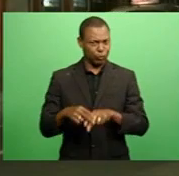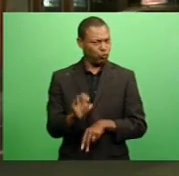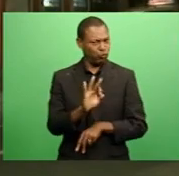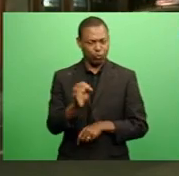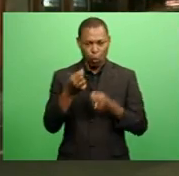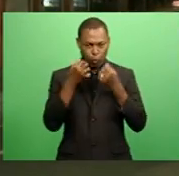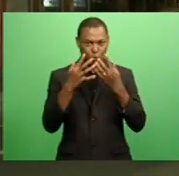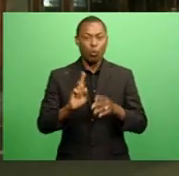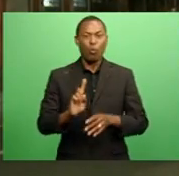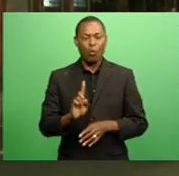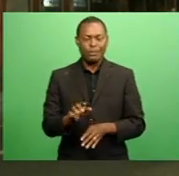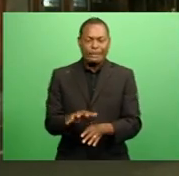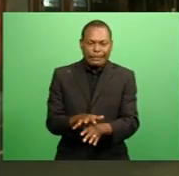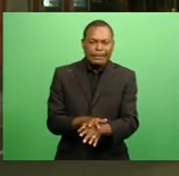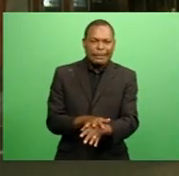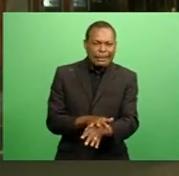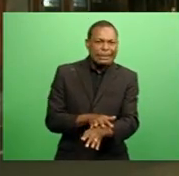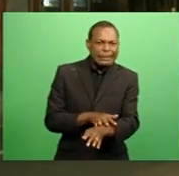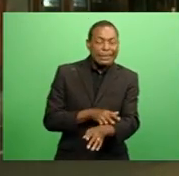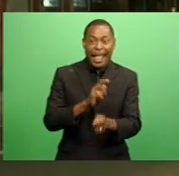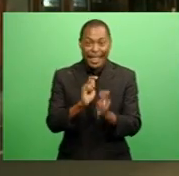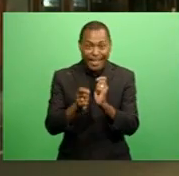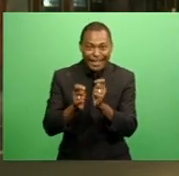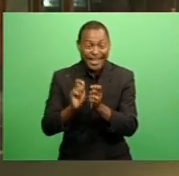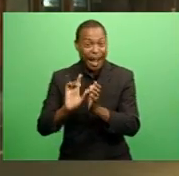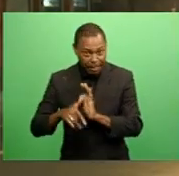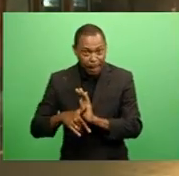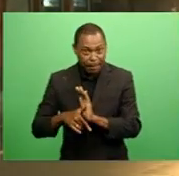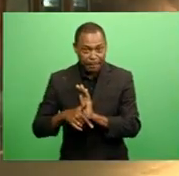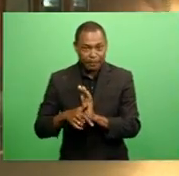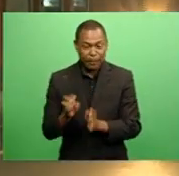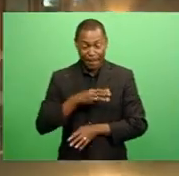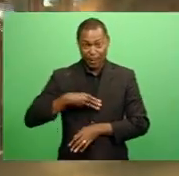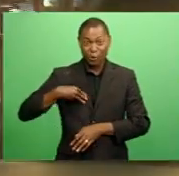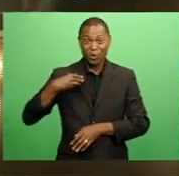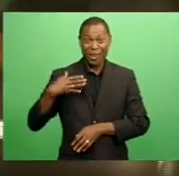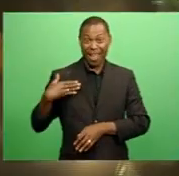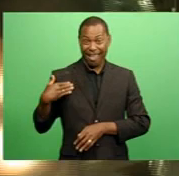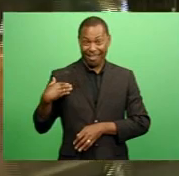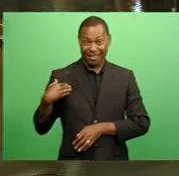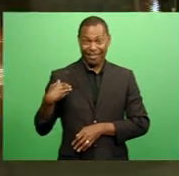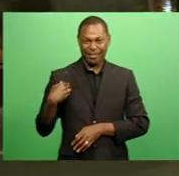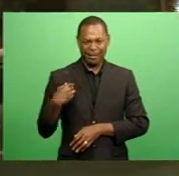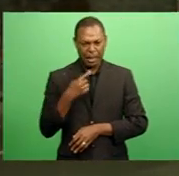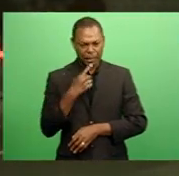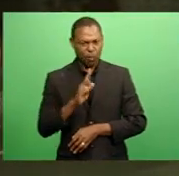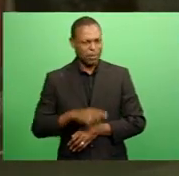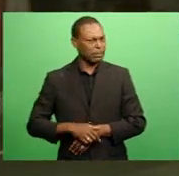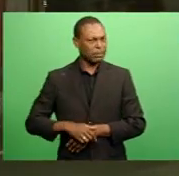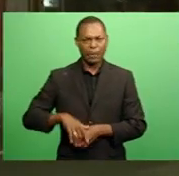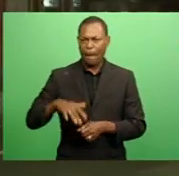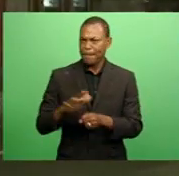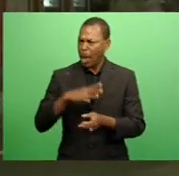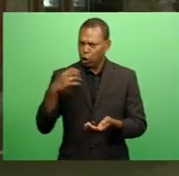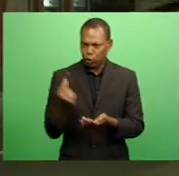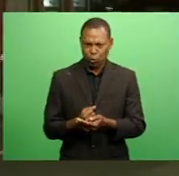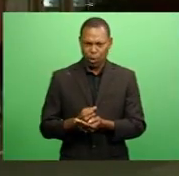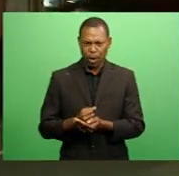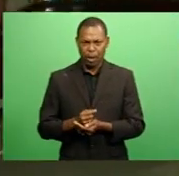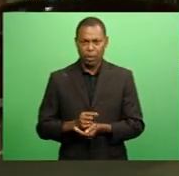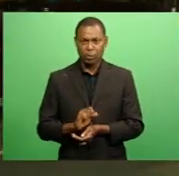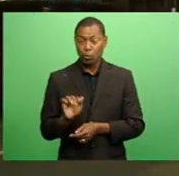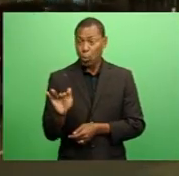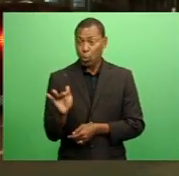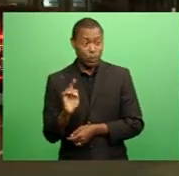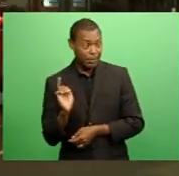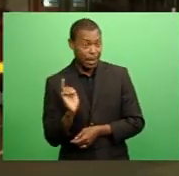of slowing down when it comes to testing capacity. The Ministry of Health and its COVID team are also ensuring that anyone showing up to hospital